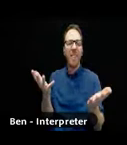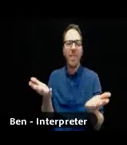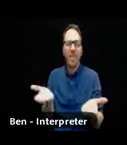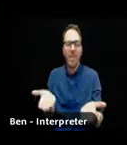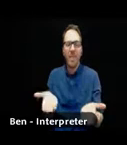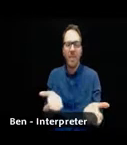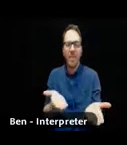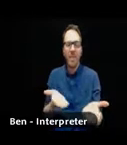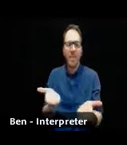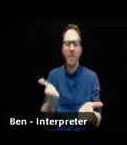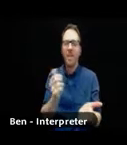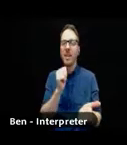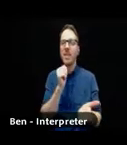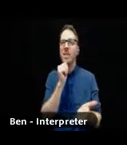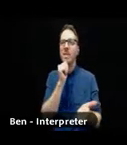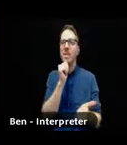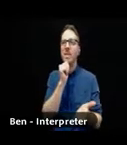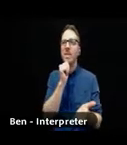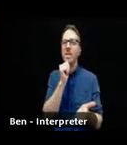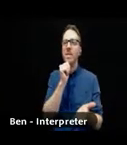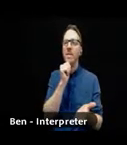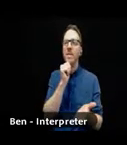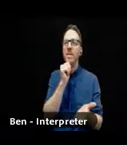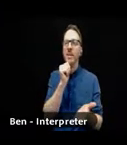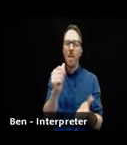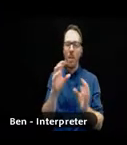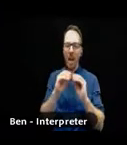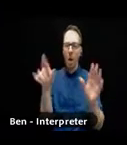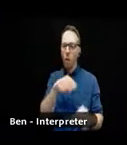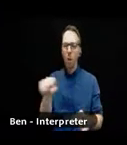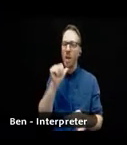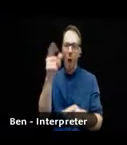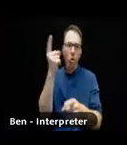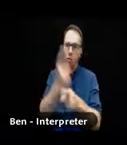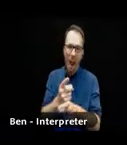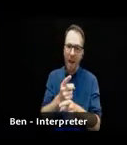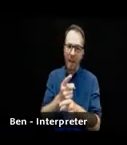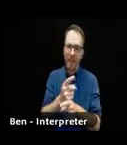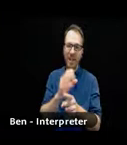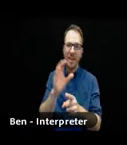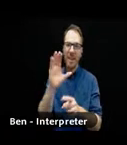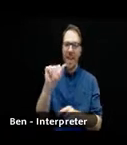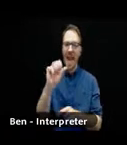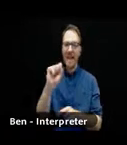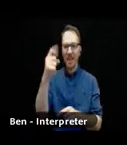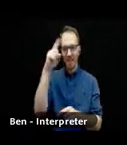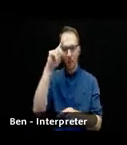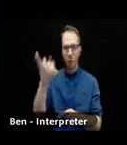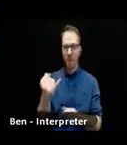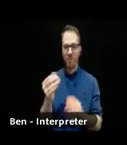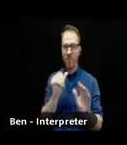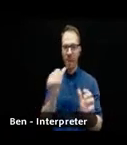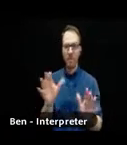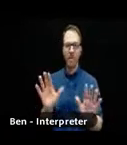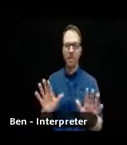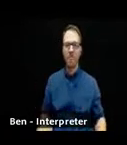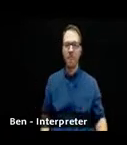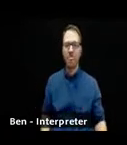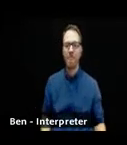those aren't necessarily, let me be clear, those are not the right cases for restorative justice, right?